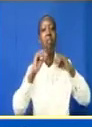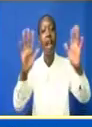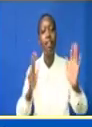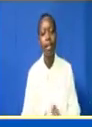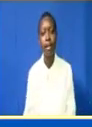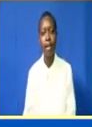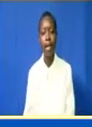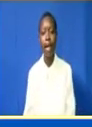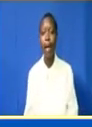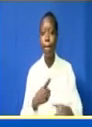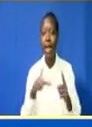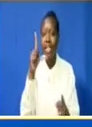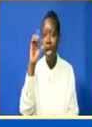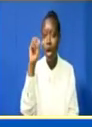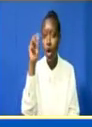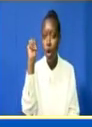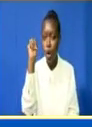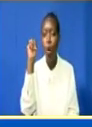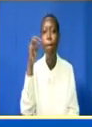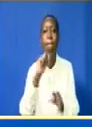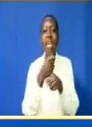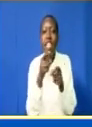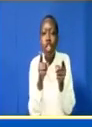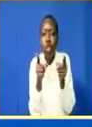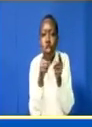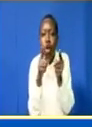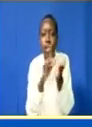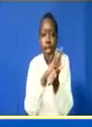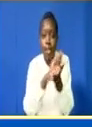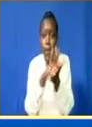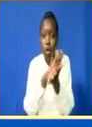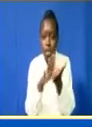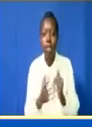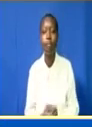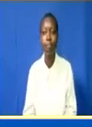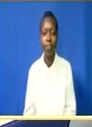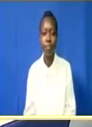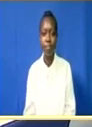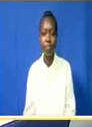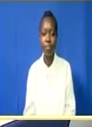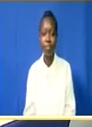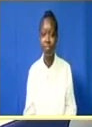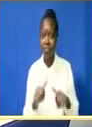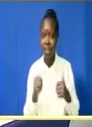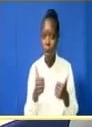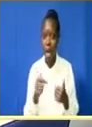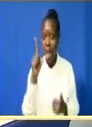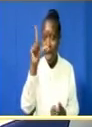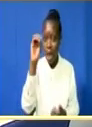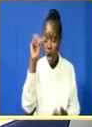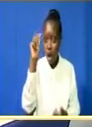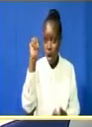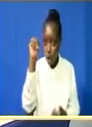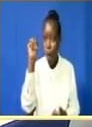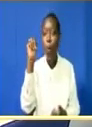the shortest ribbons. That's one of the conclusions I wanted you to come. Okay. Loam soil makes the